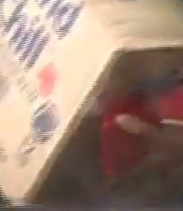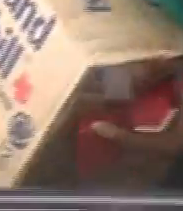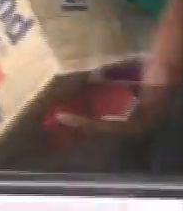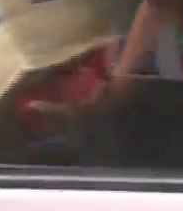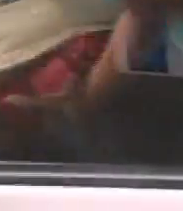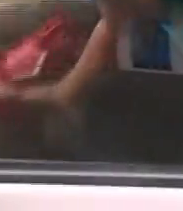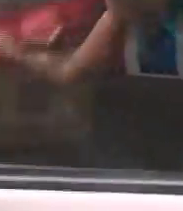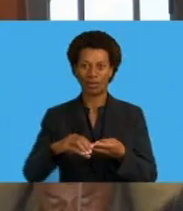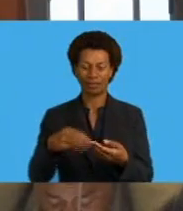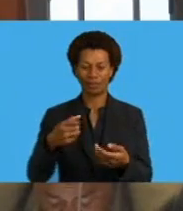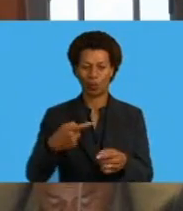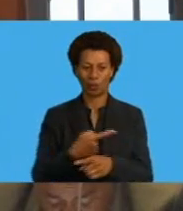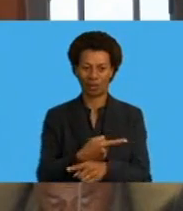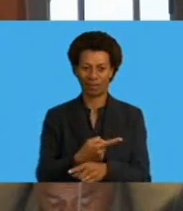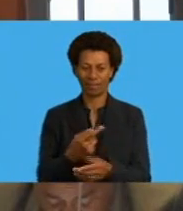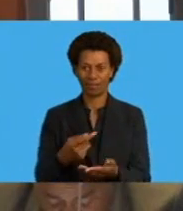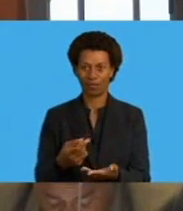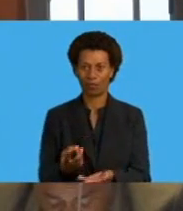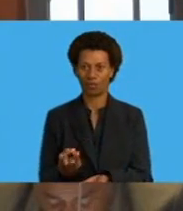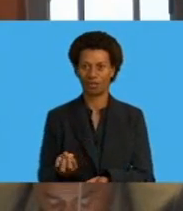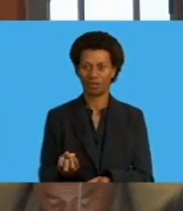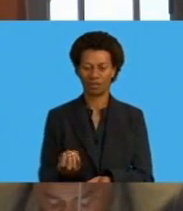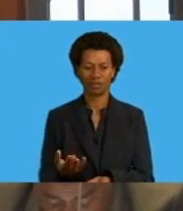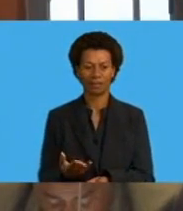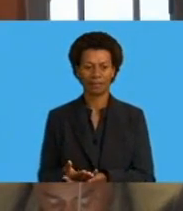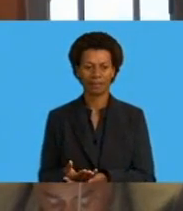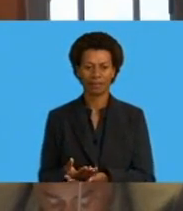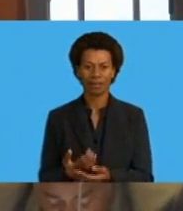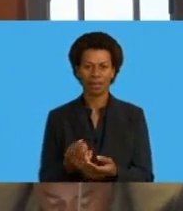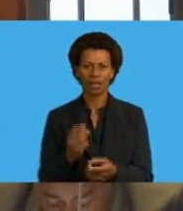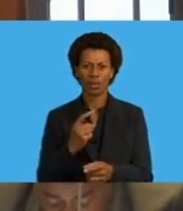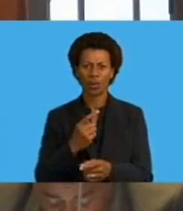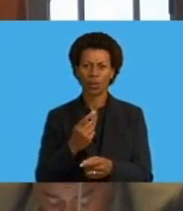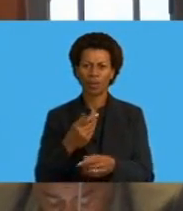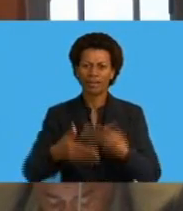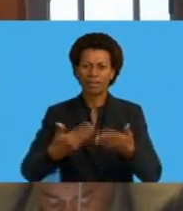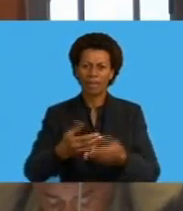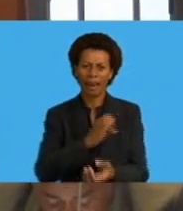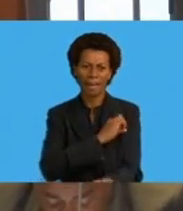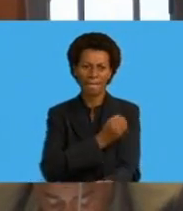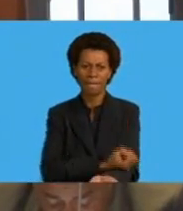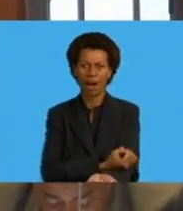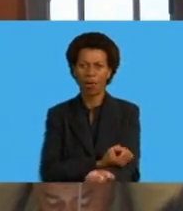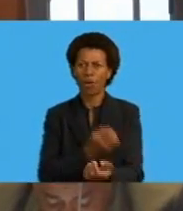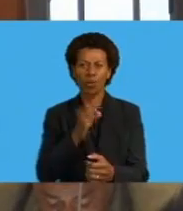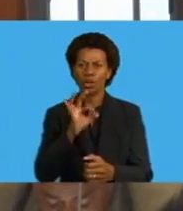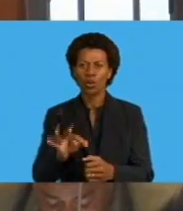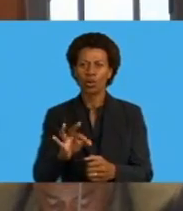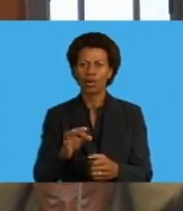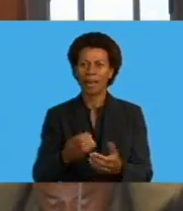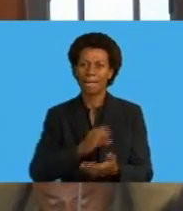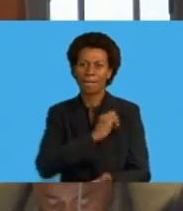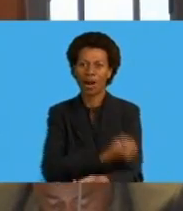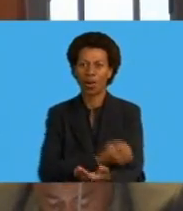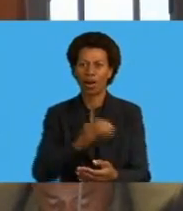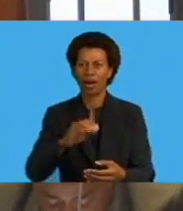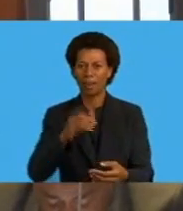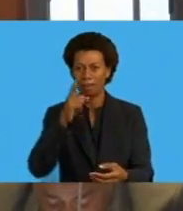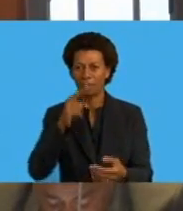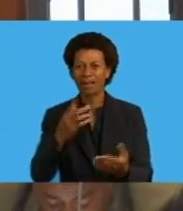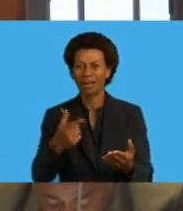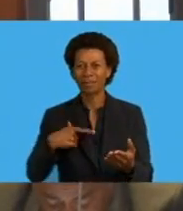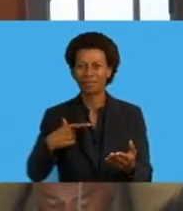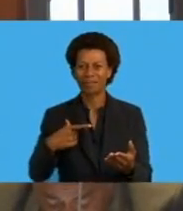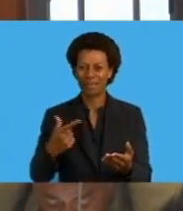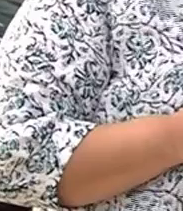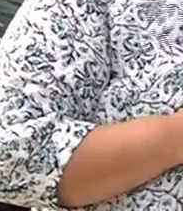pay. When you talk about empowerment of people, Madam Speaker, you don't empower people by paying them $2.68 an hour. That's just token